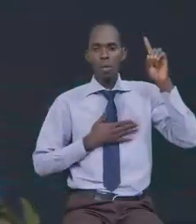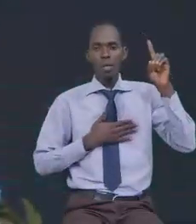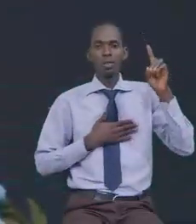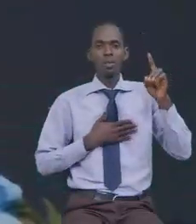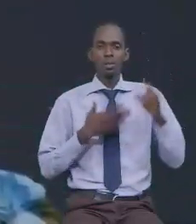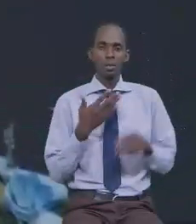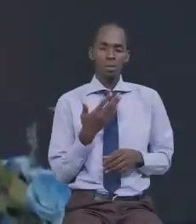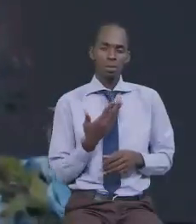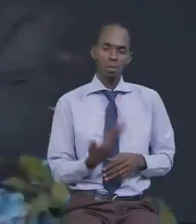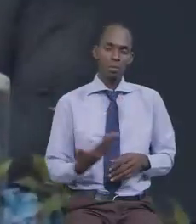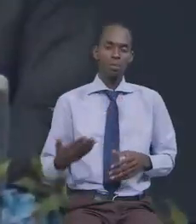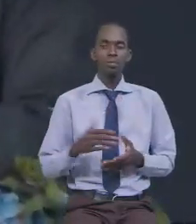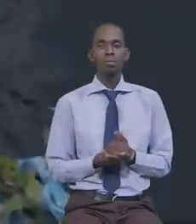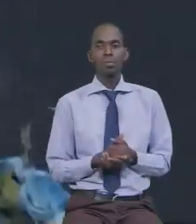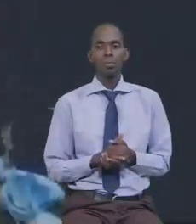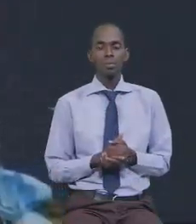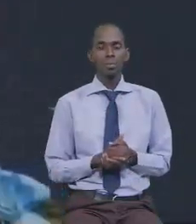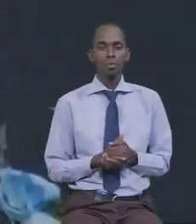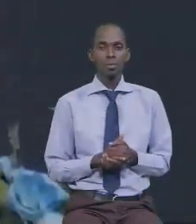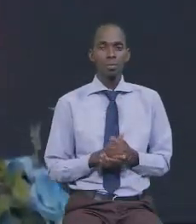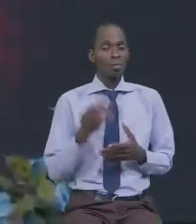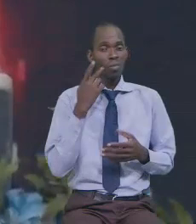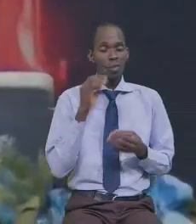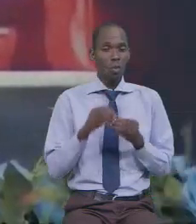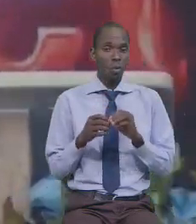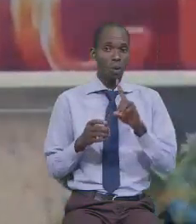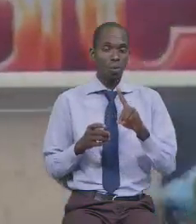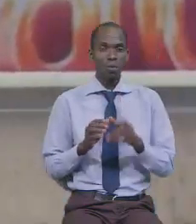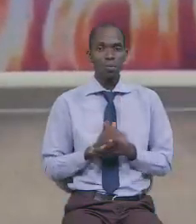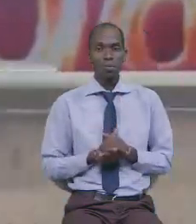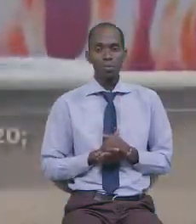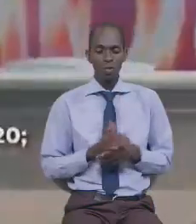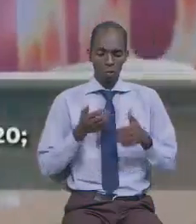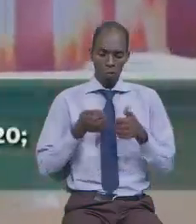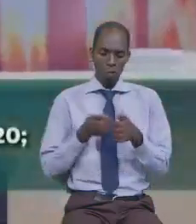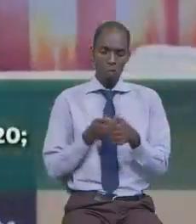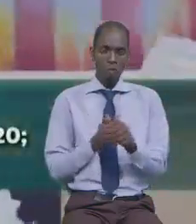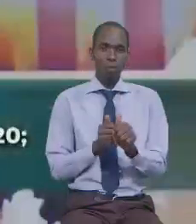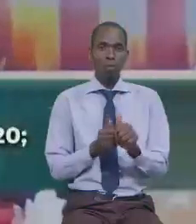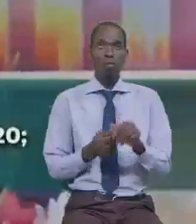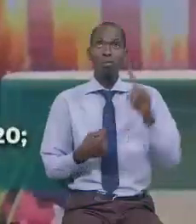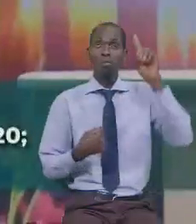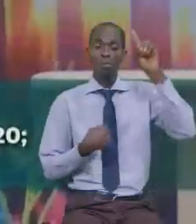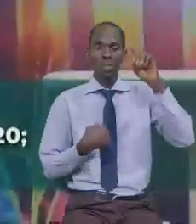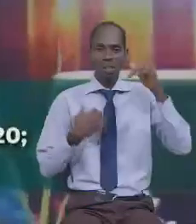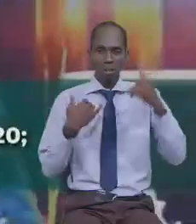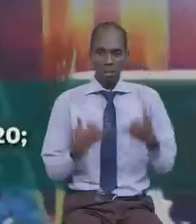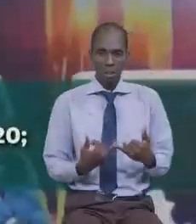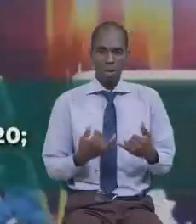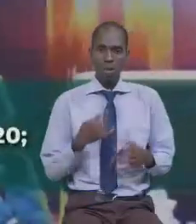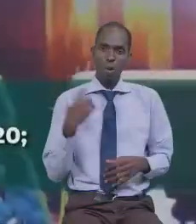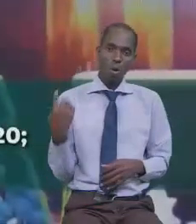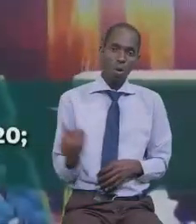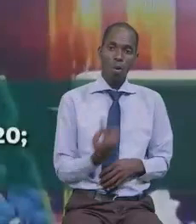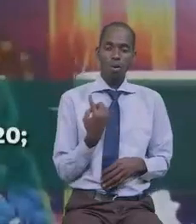telling you, telling every one of us. Look at number one, follow me now, always, in